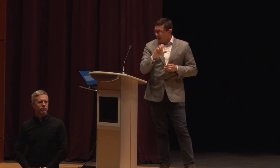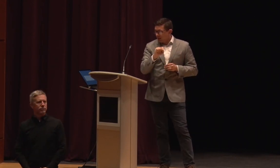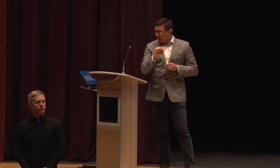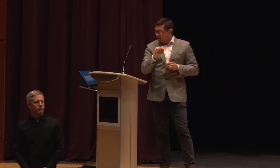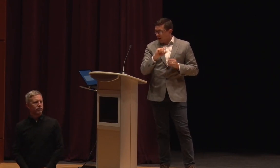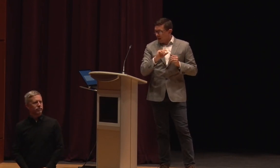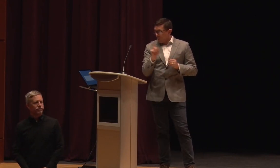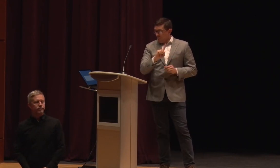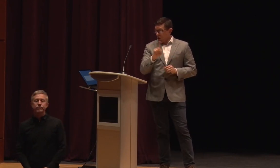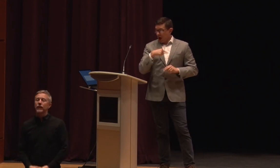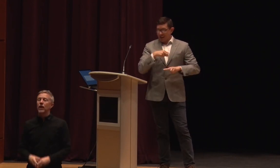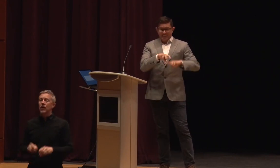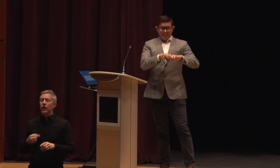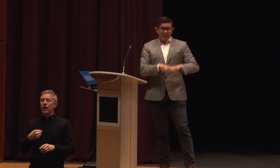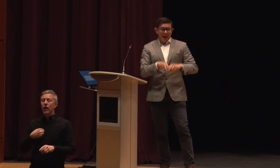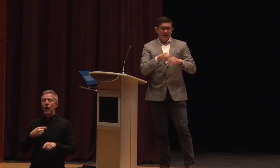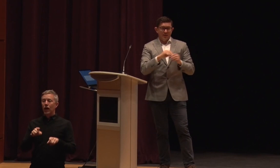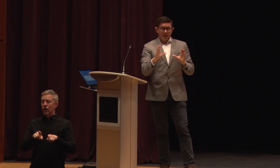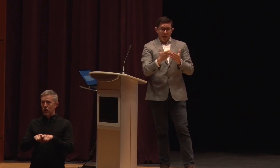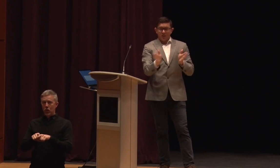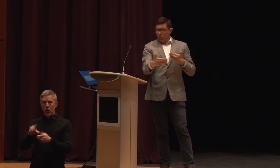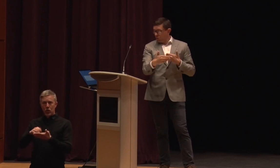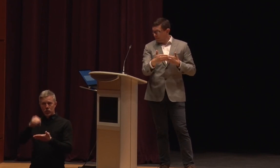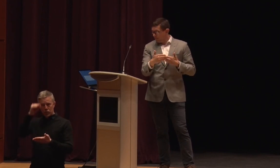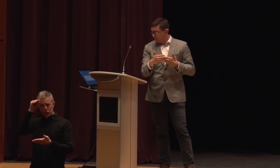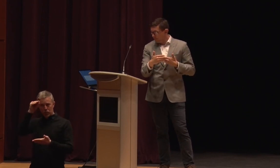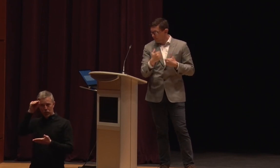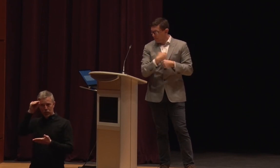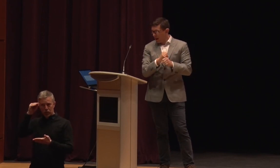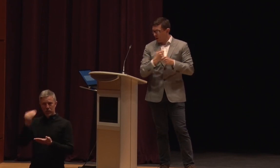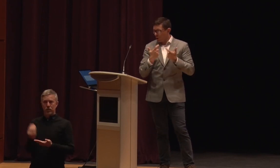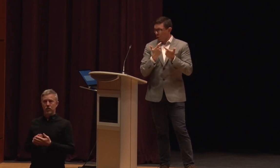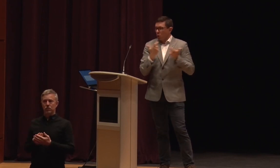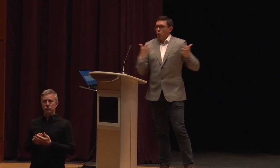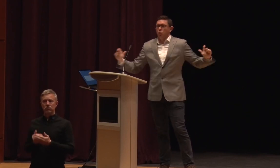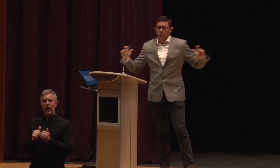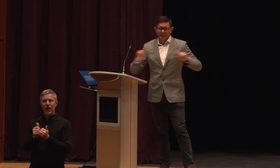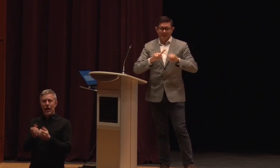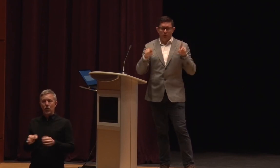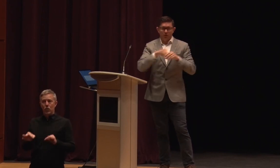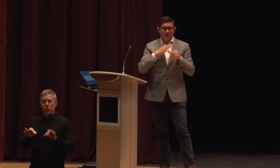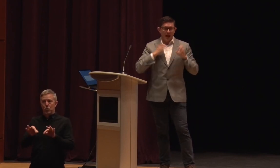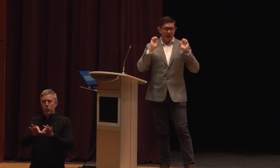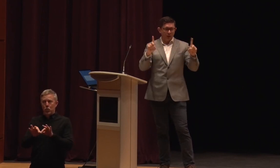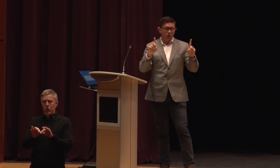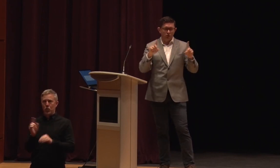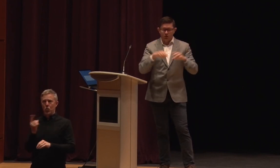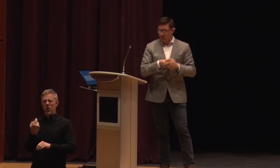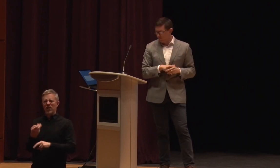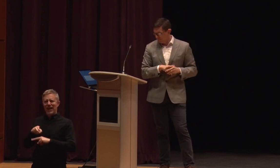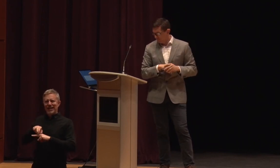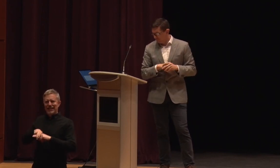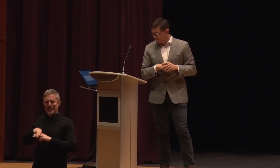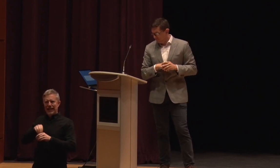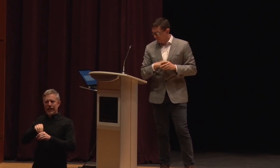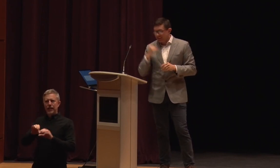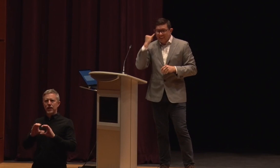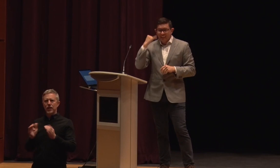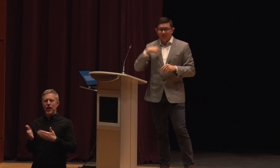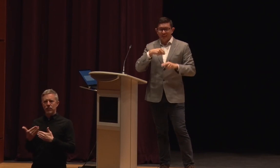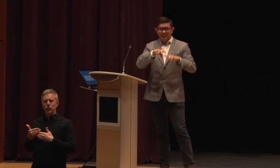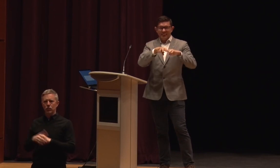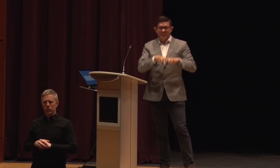I also learned simple facts of where I sit in the classroom really makes a huge difference on my